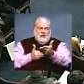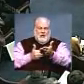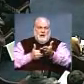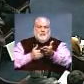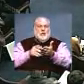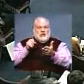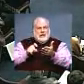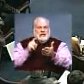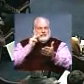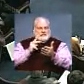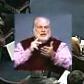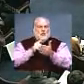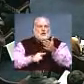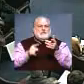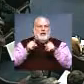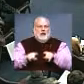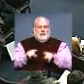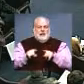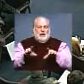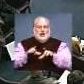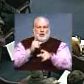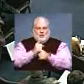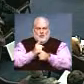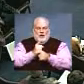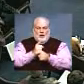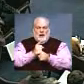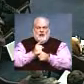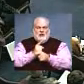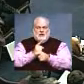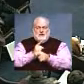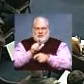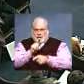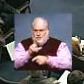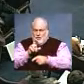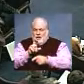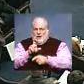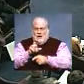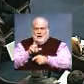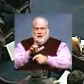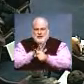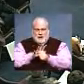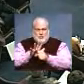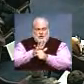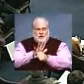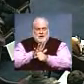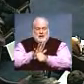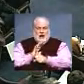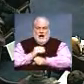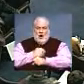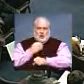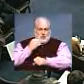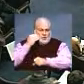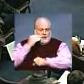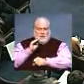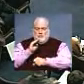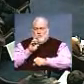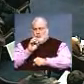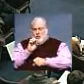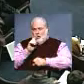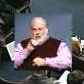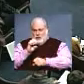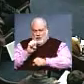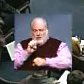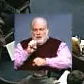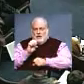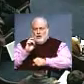on in South Bowman. Let's do what's right for Little Rock, what's right for our neighborhoods. And that's our neighborhood, that's Brody Creek, that's Sandpiper, that's Cherry